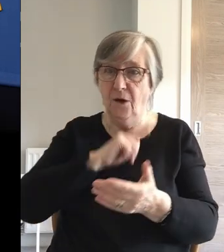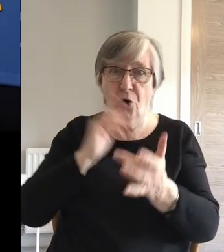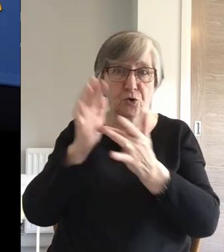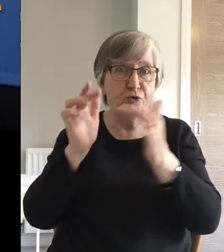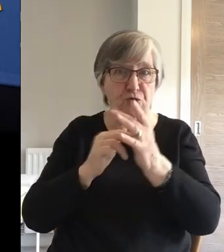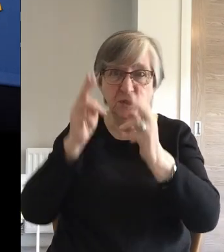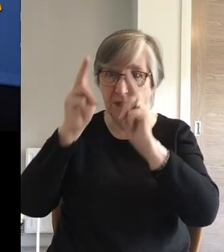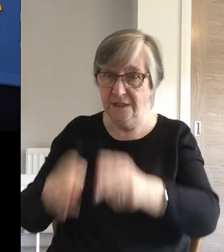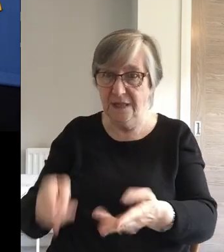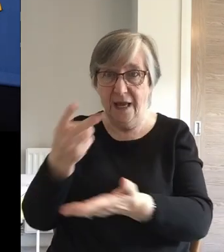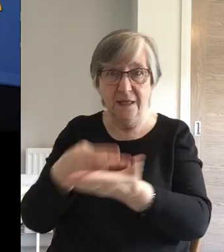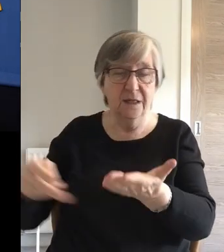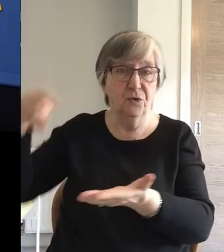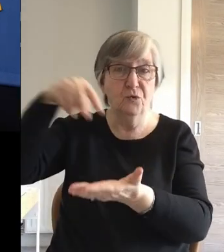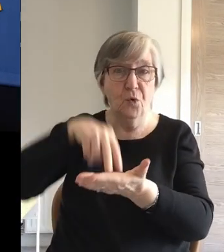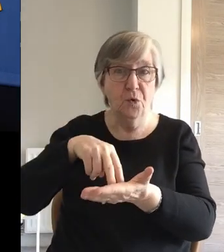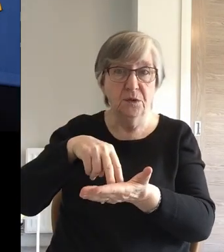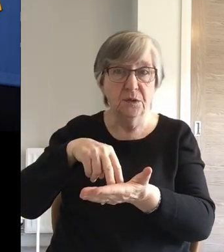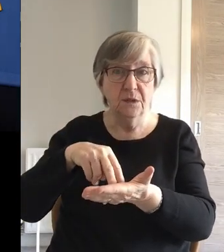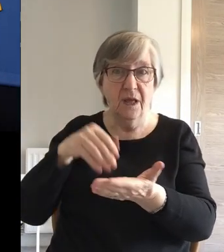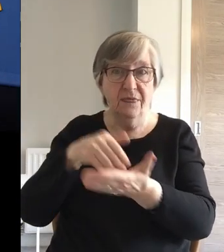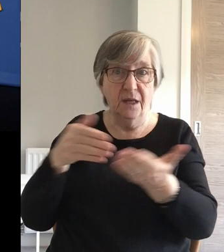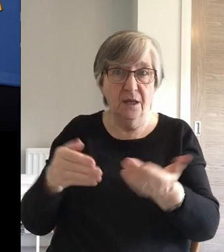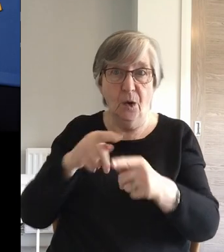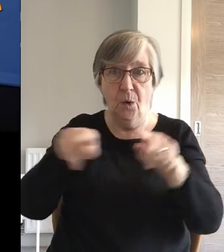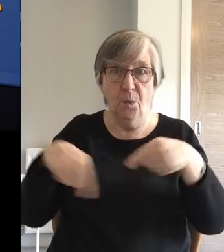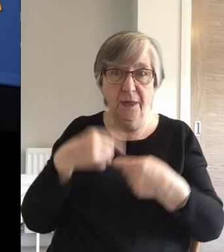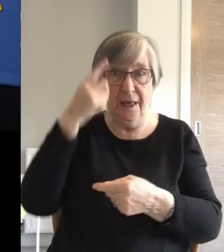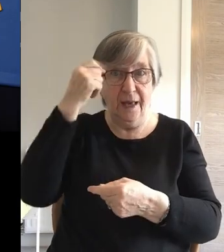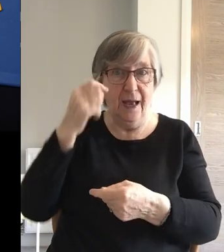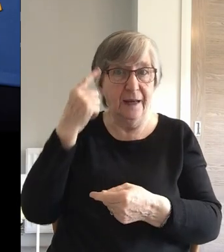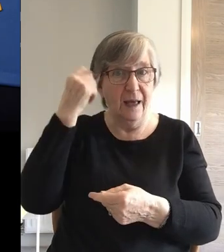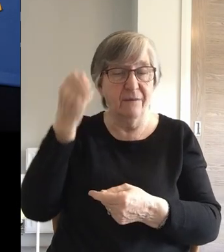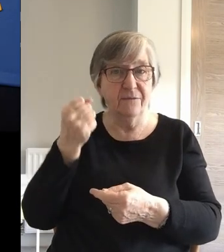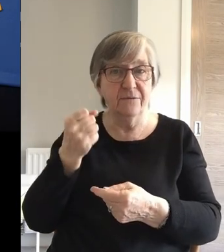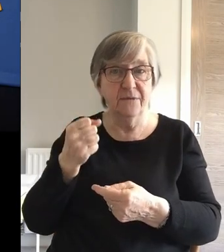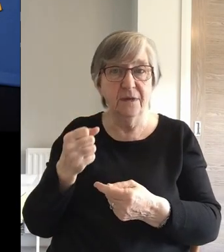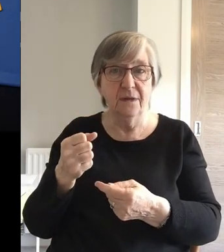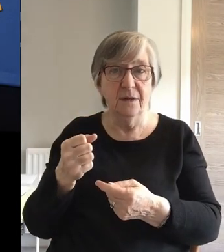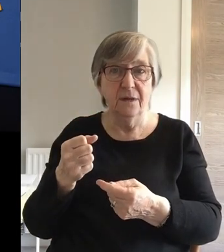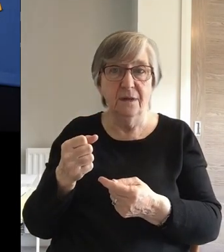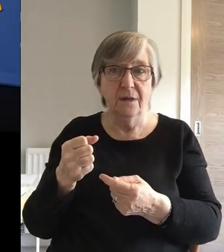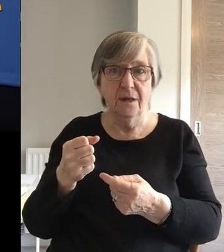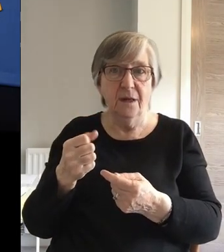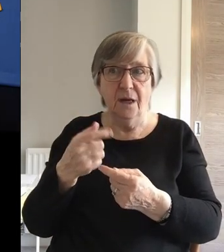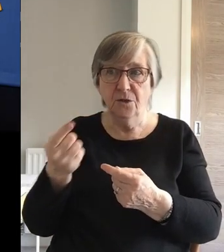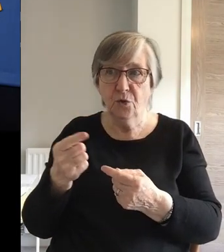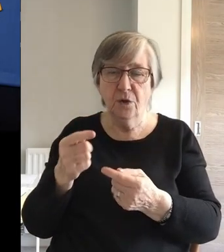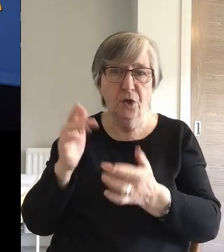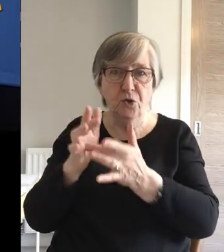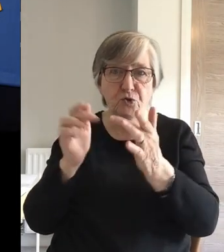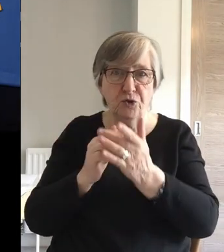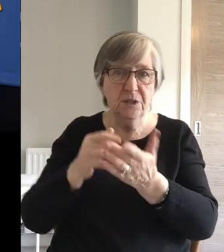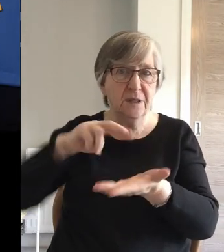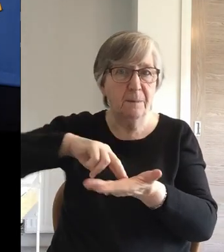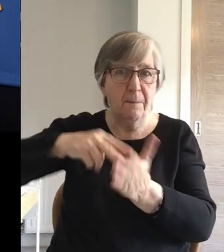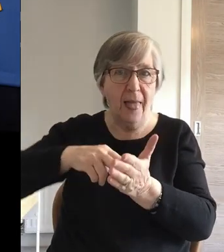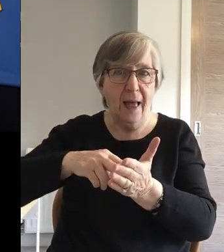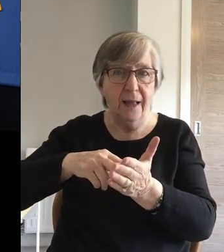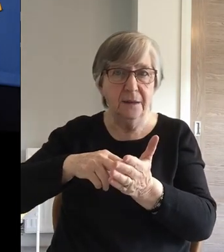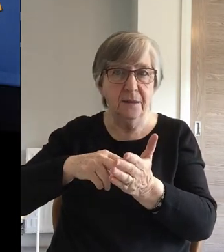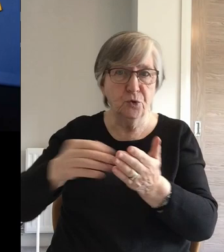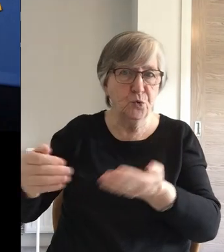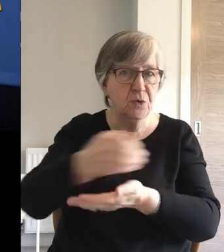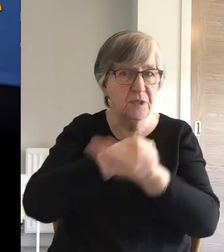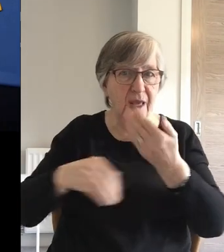Jesus that all this matters. It is Jesus who is the fulfillment of God's plan and purpose to redeem the world, verse